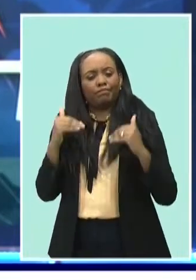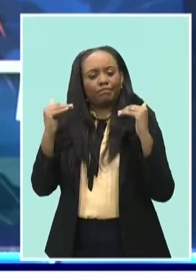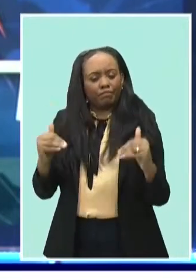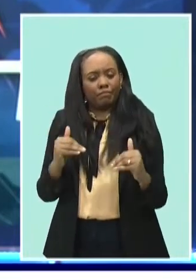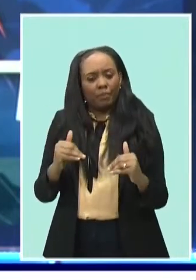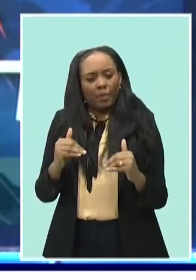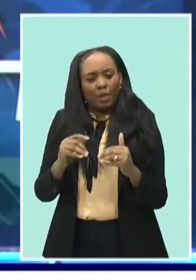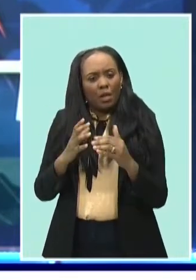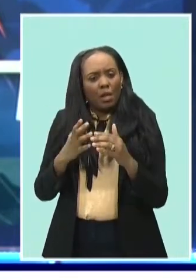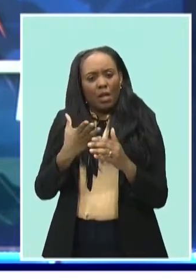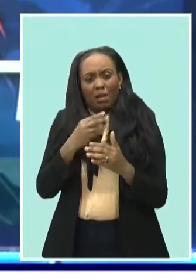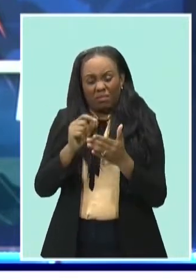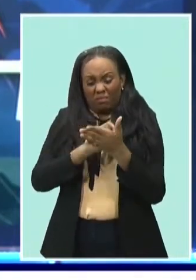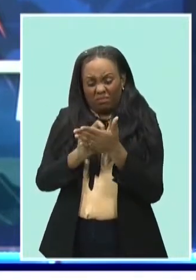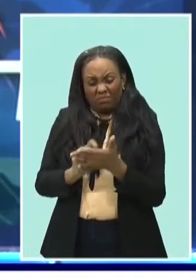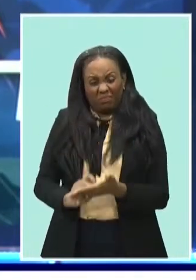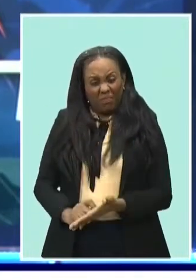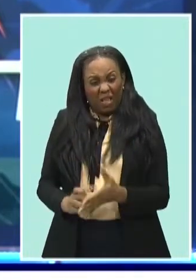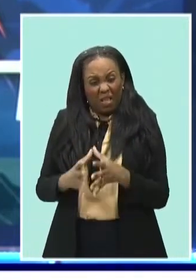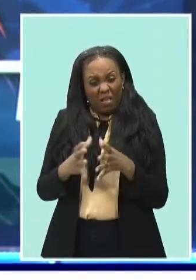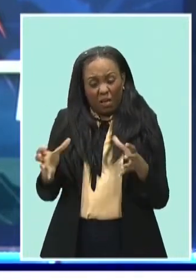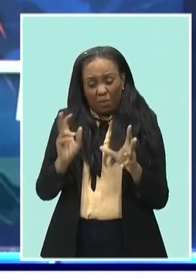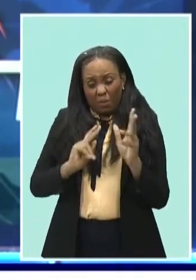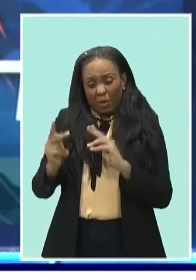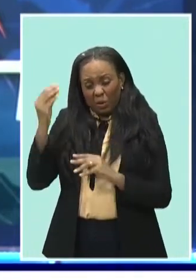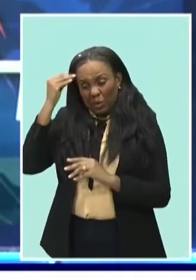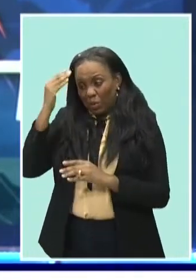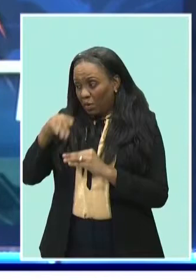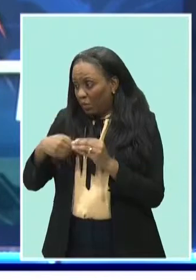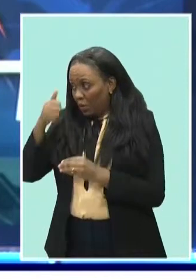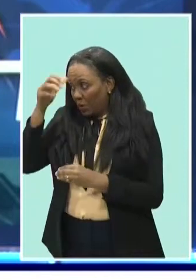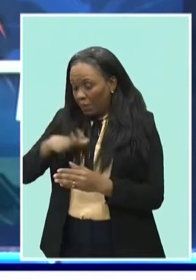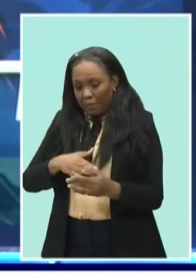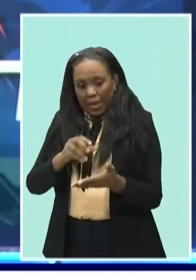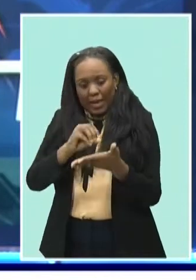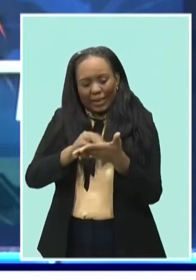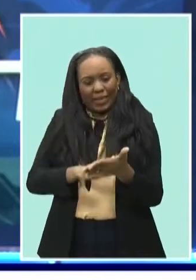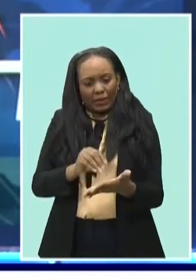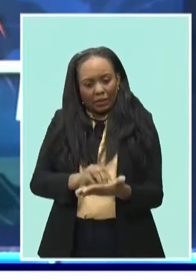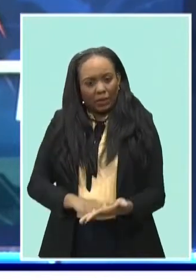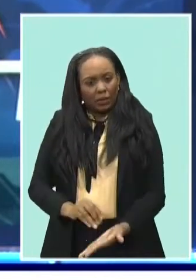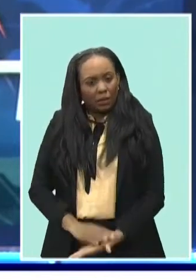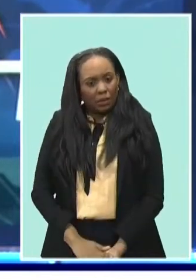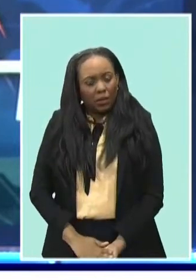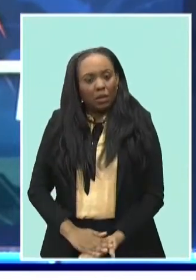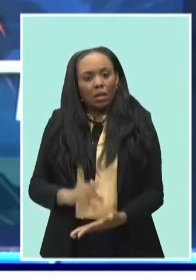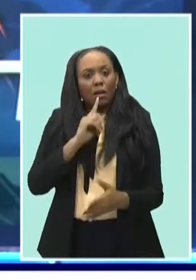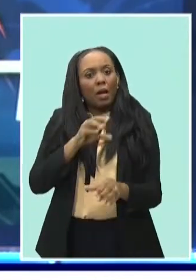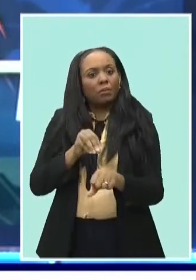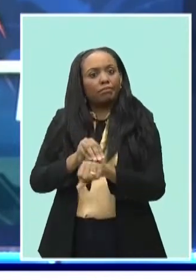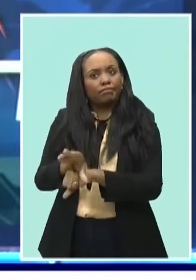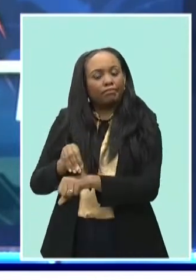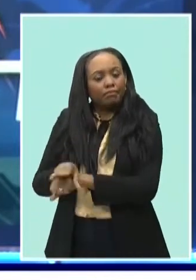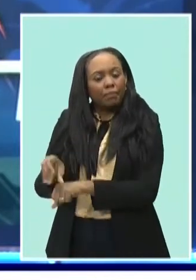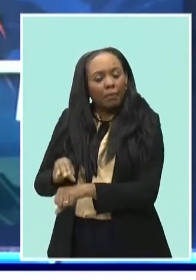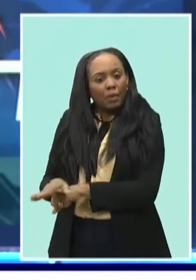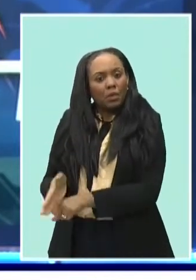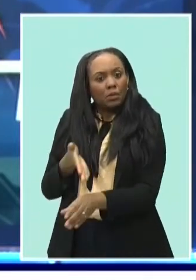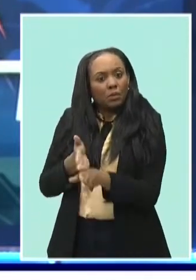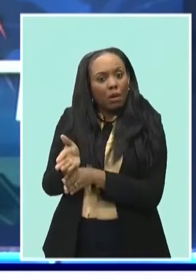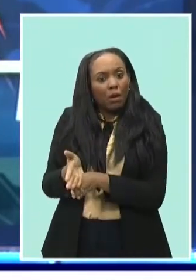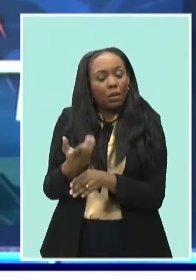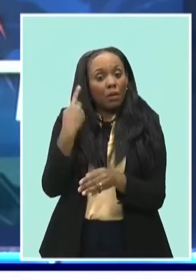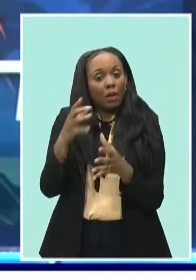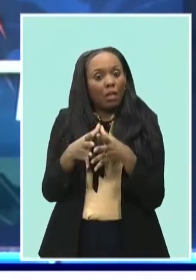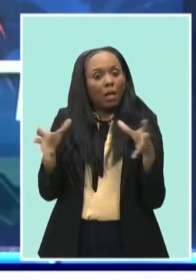been well chronicled. She states that though not a broadcaster himself, Hoyte influenced the careers of a number of journalists who